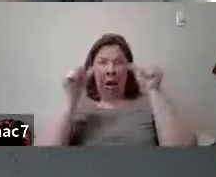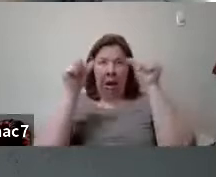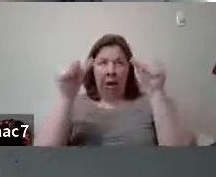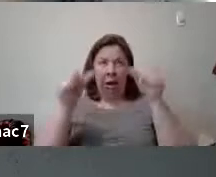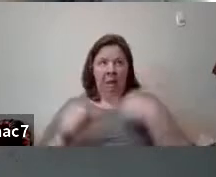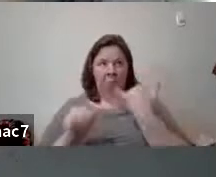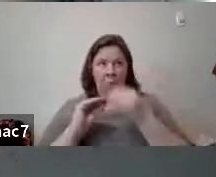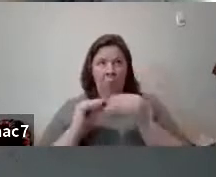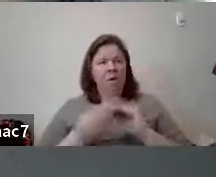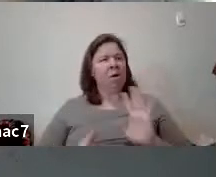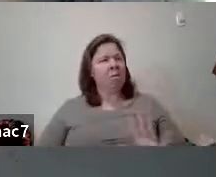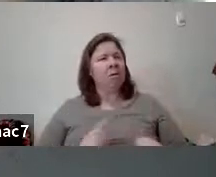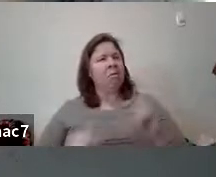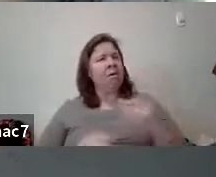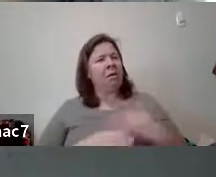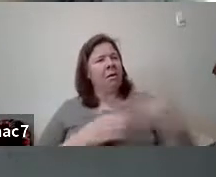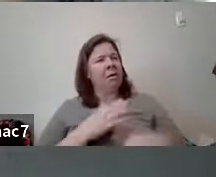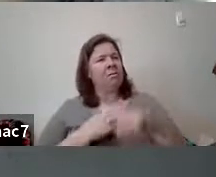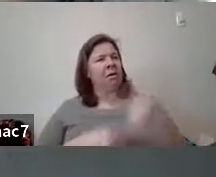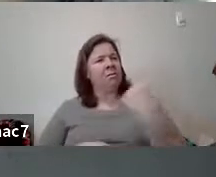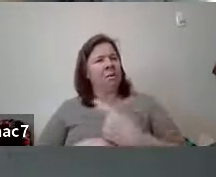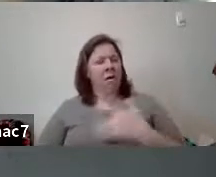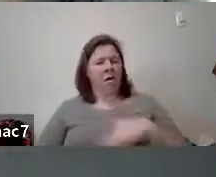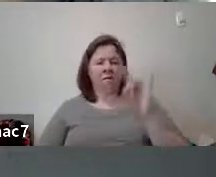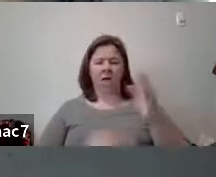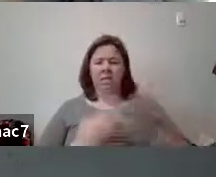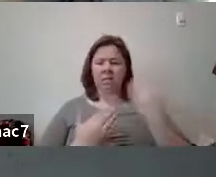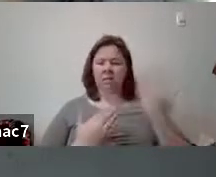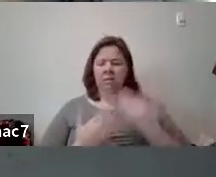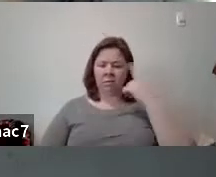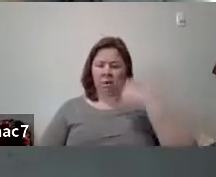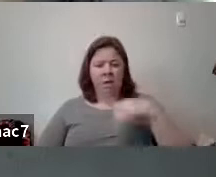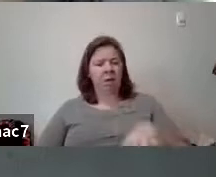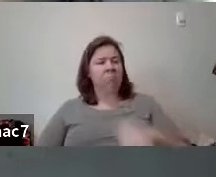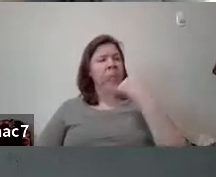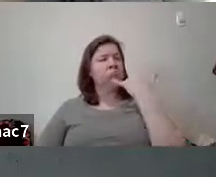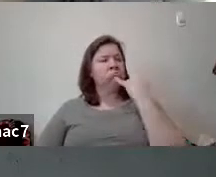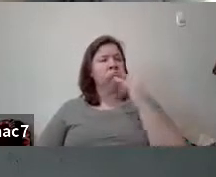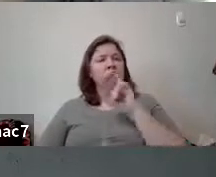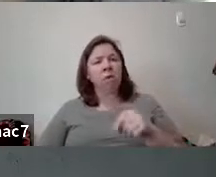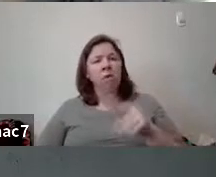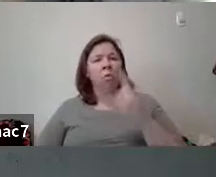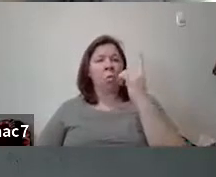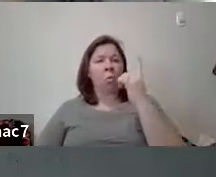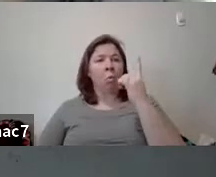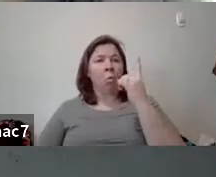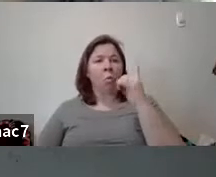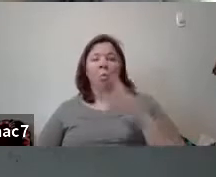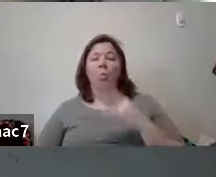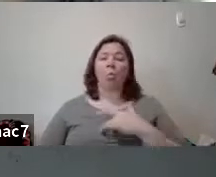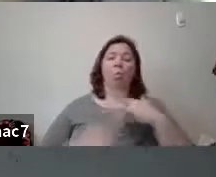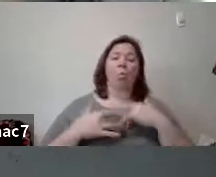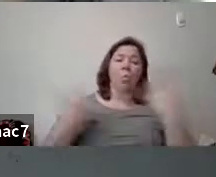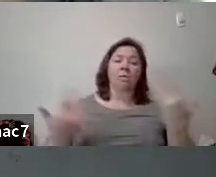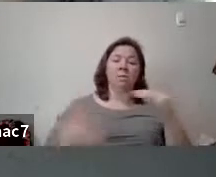phone number, but at the end of the day, I just find it so much easier to pick up the phone. Let's have a WhatsApp call. You can also phone